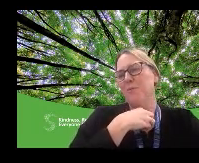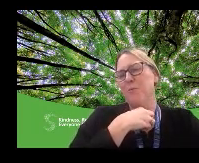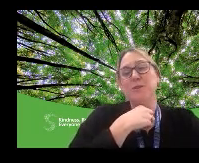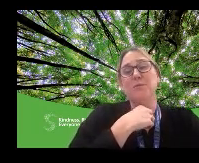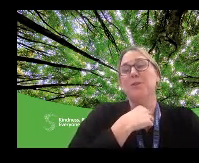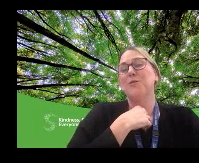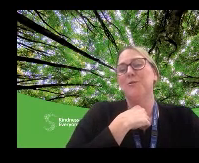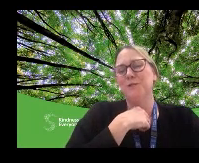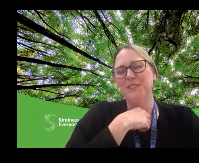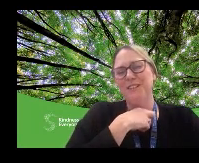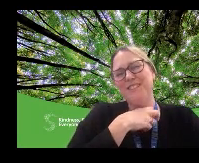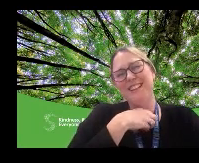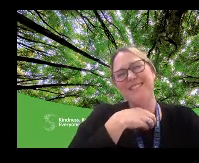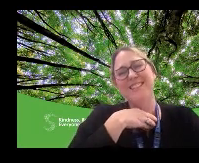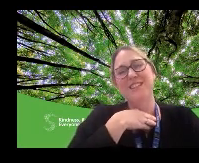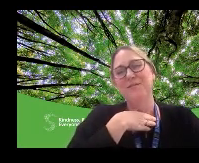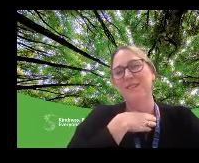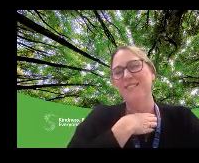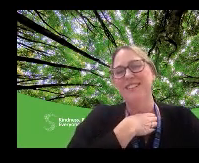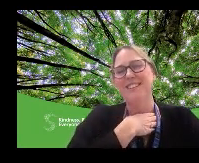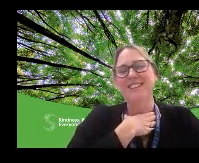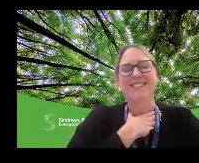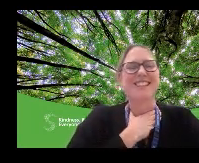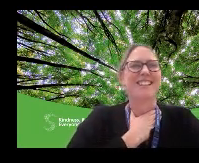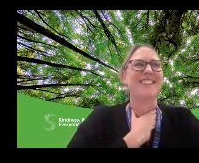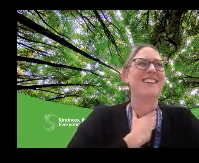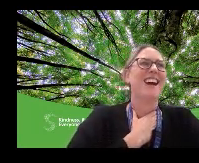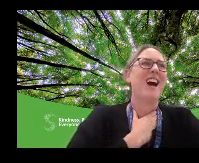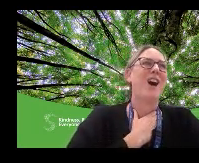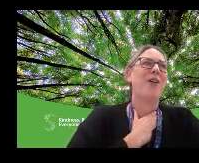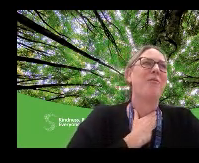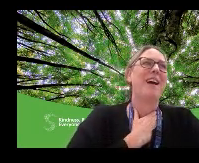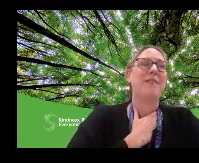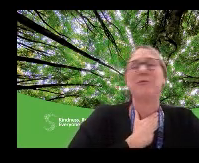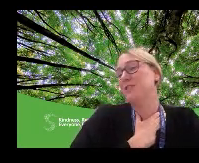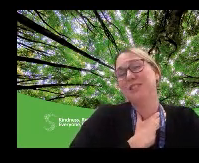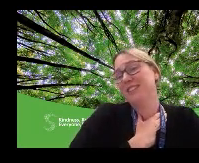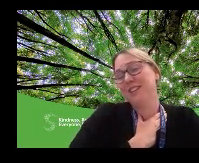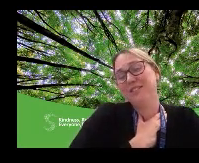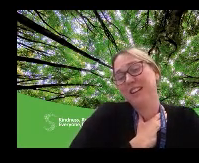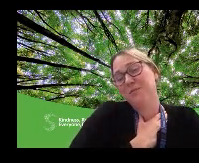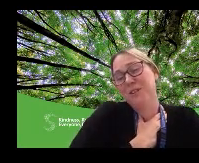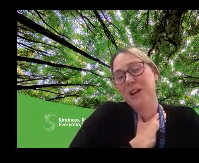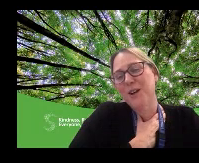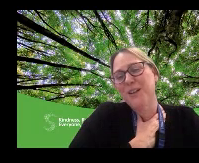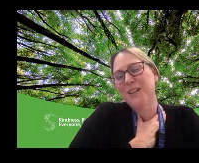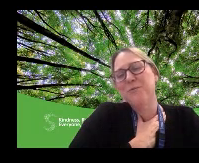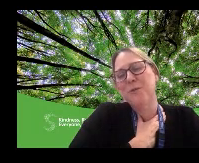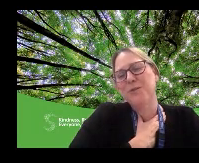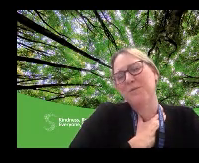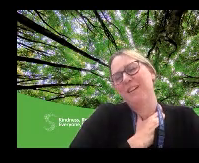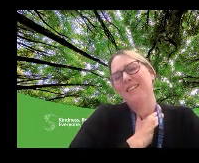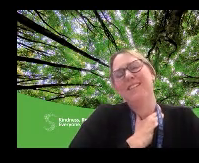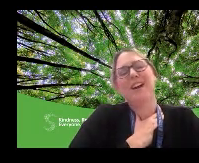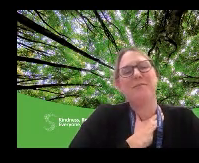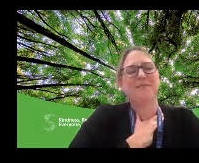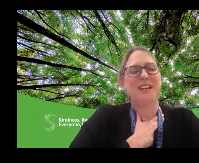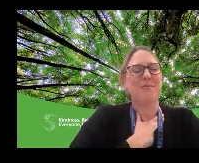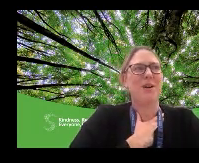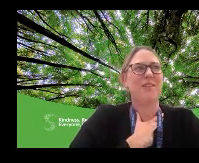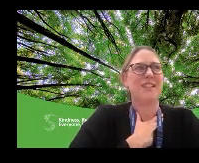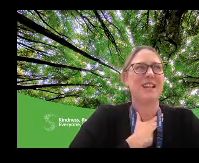else, or they've been promised a McDonald's after their assessment, which lots to do, and they want to just they just want to go. They don't want to